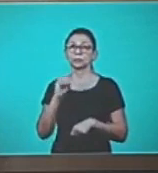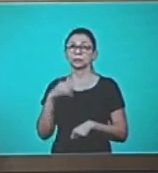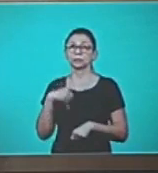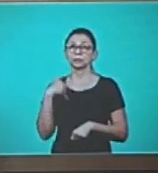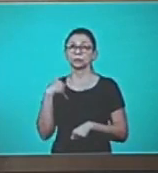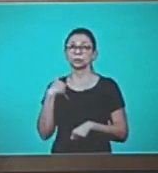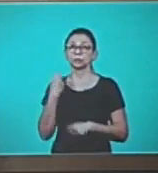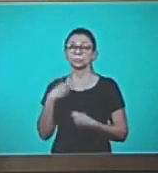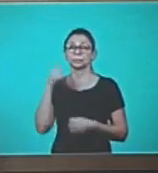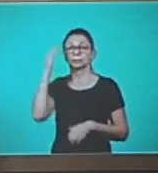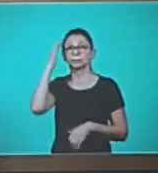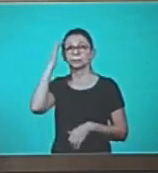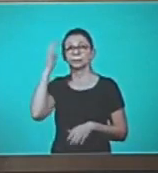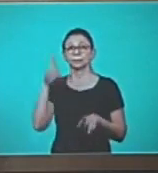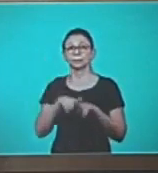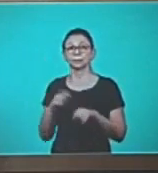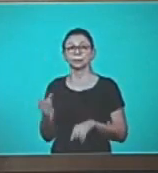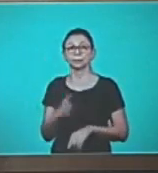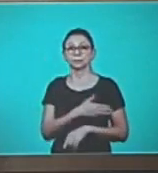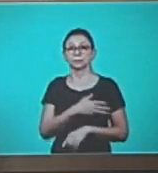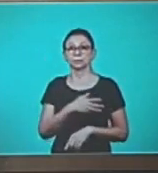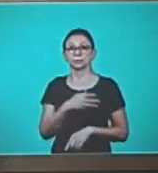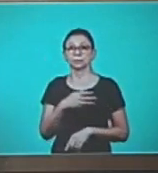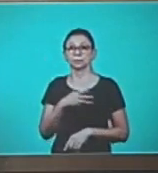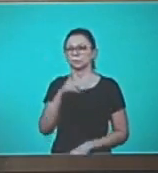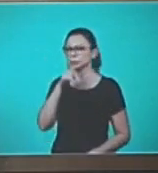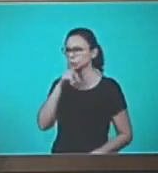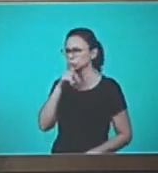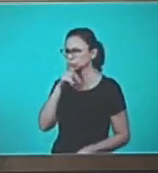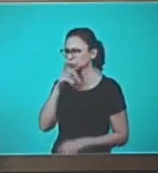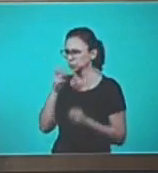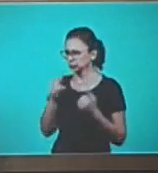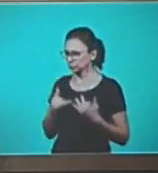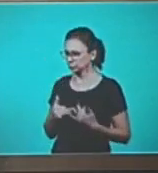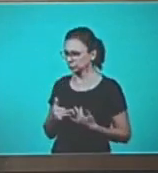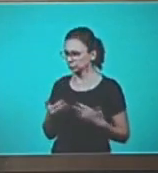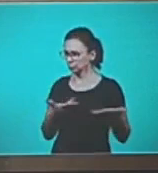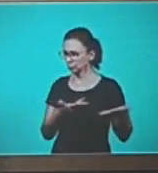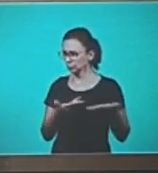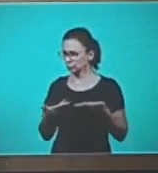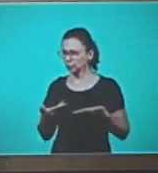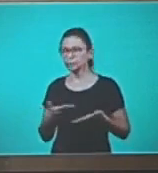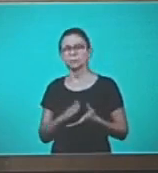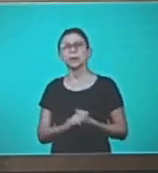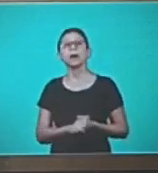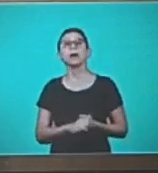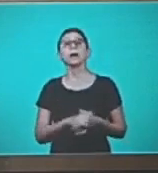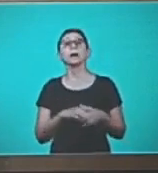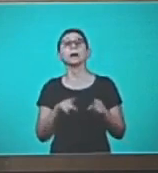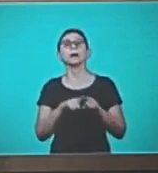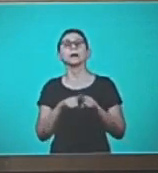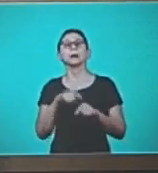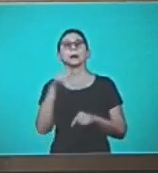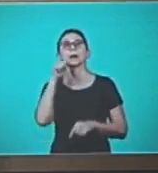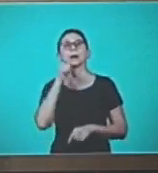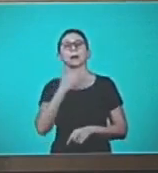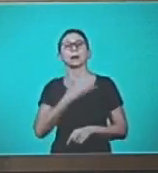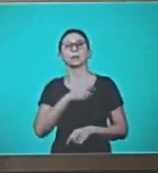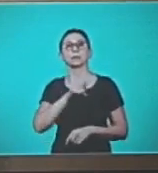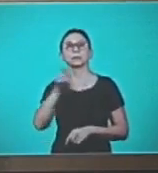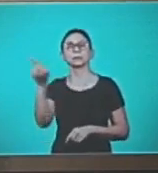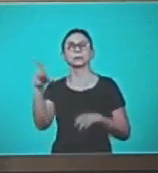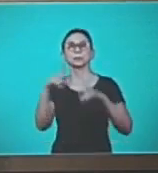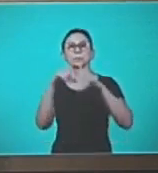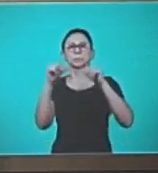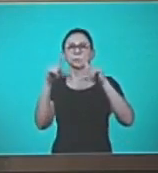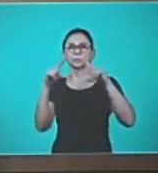and highlight this. Now, Gilson, I'm going to give a little time for you, Gilson. But I also like to refer to a friend that I have in